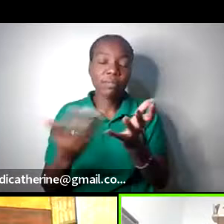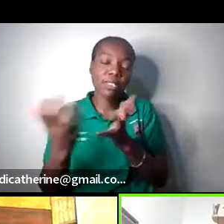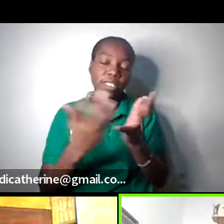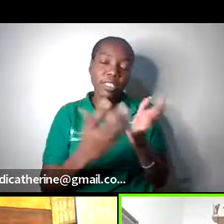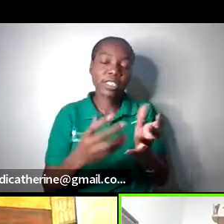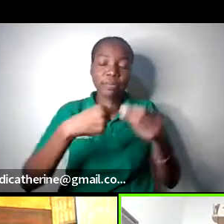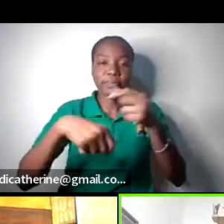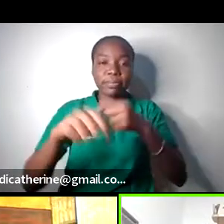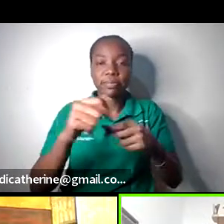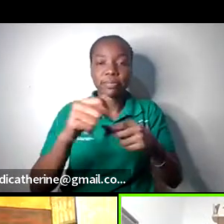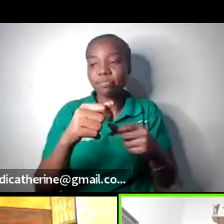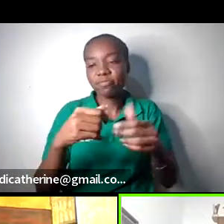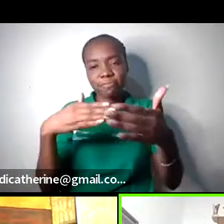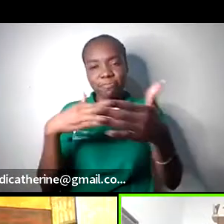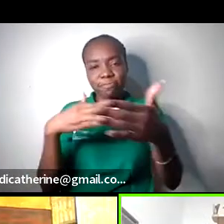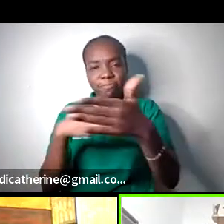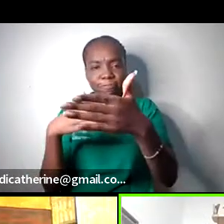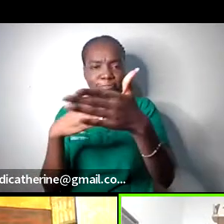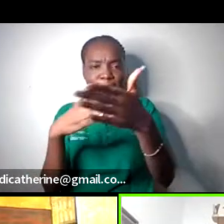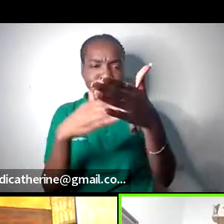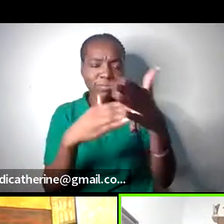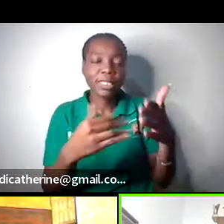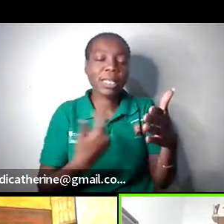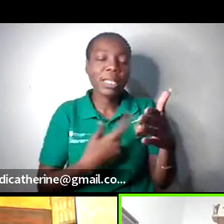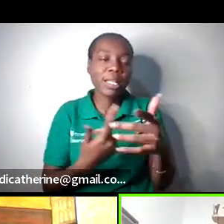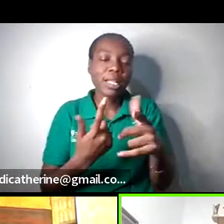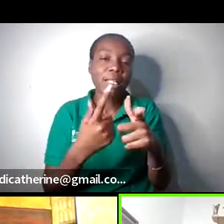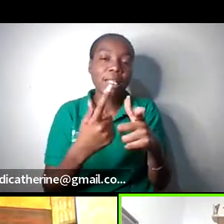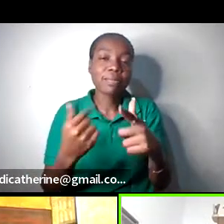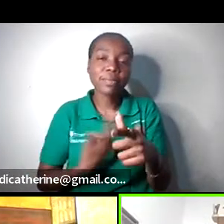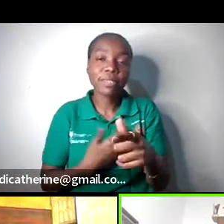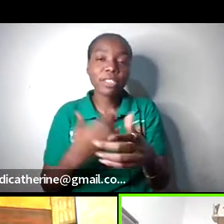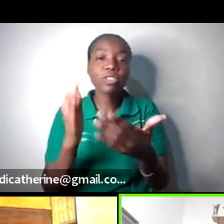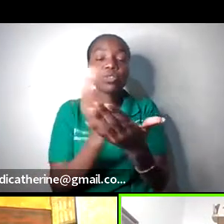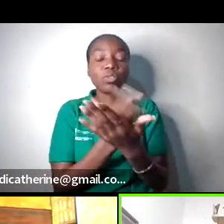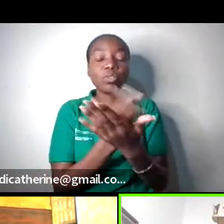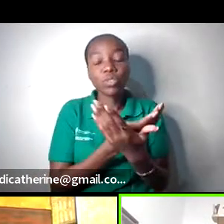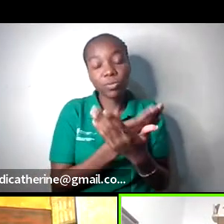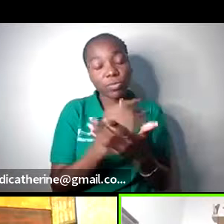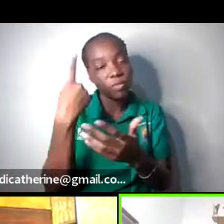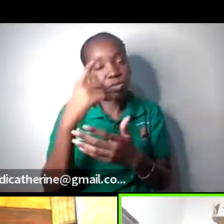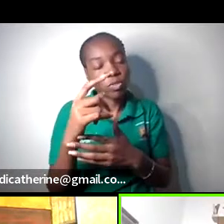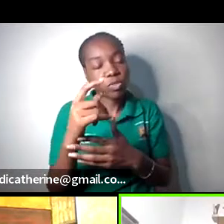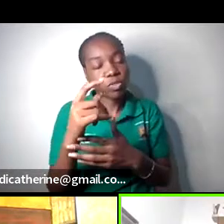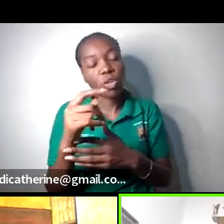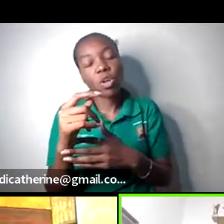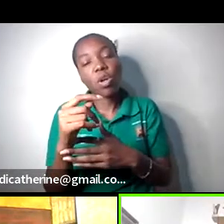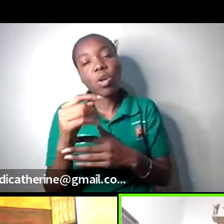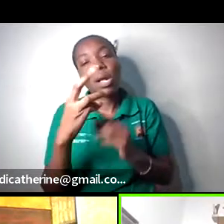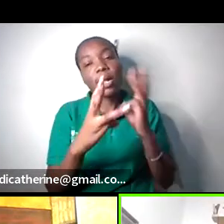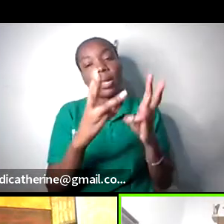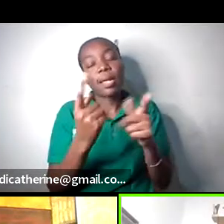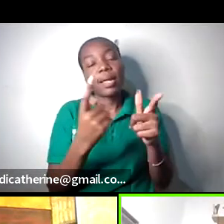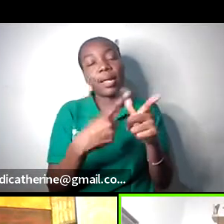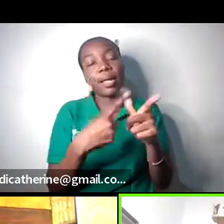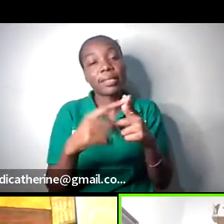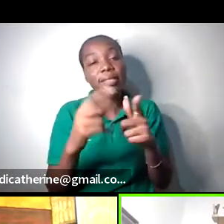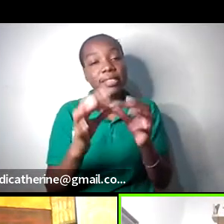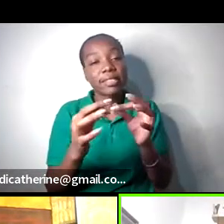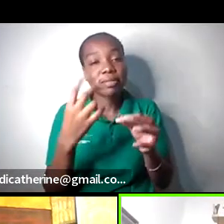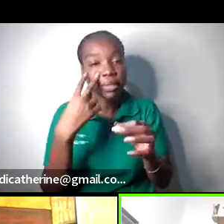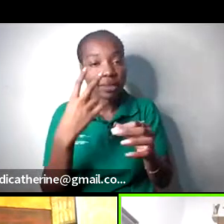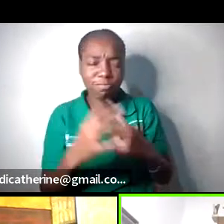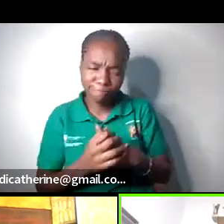commodities to move up and down to the markets within this continent, even as we look at tapping international